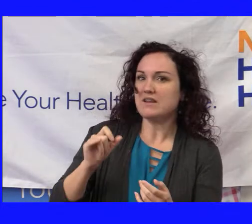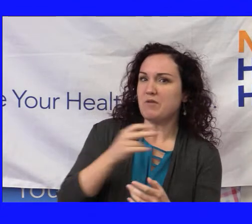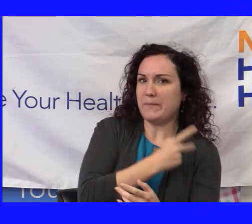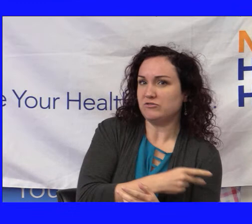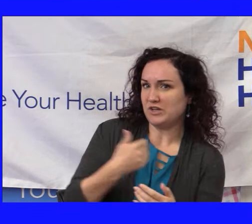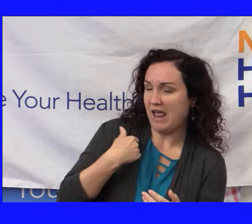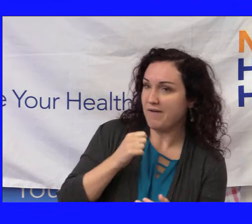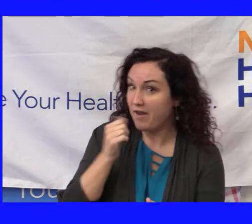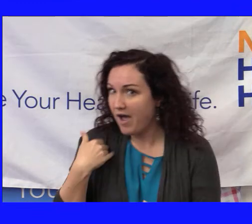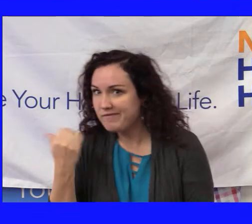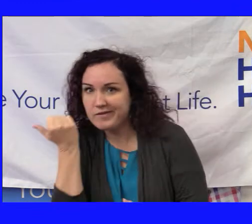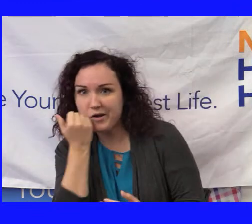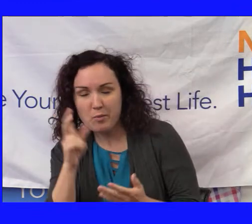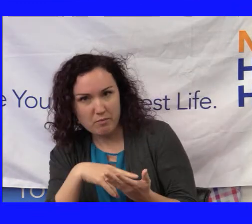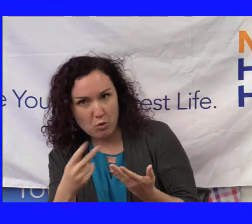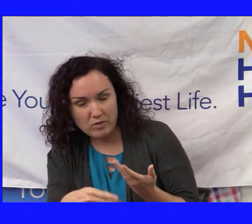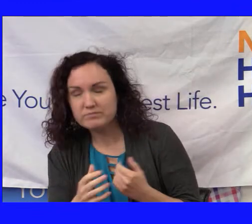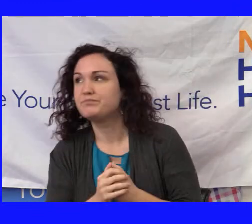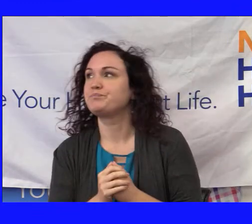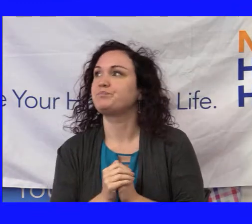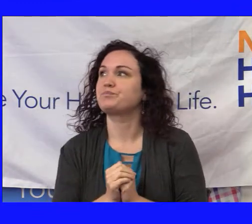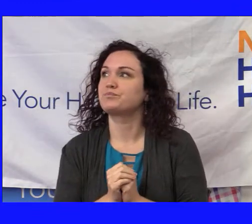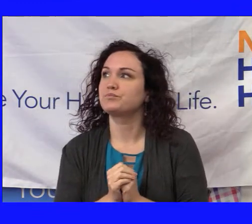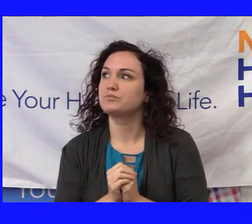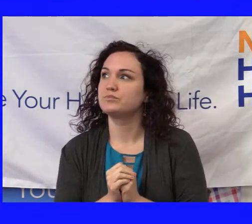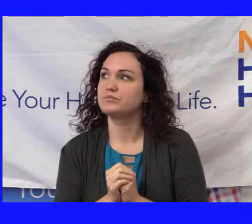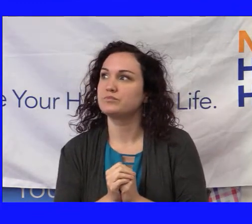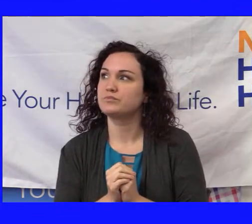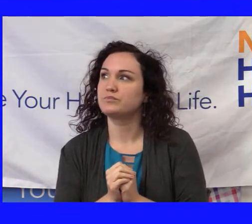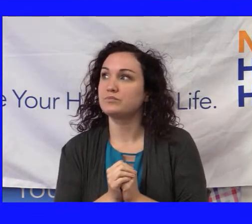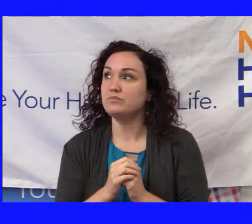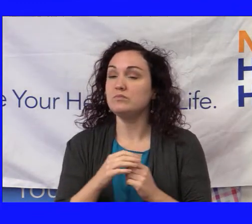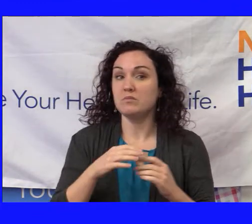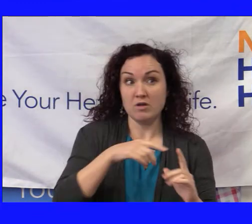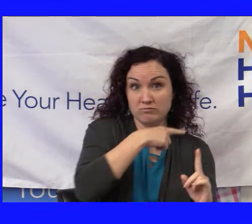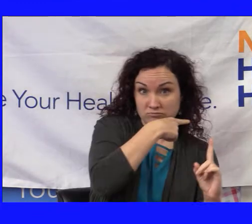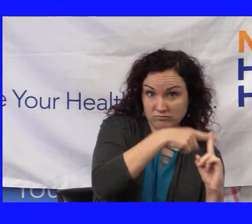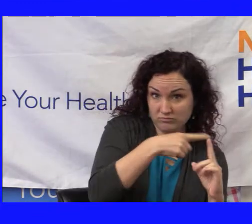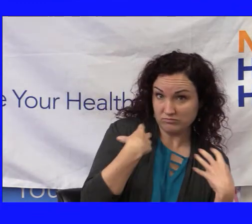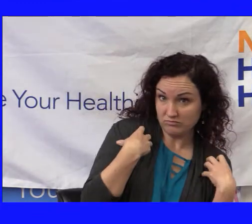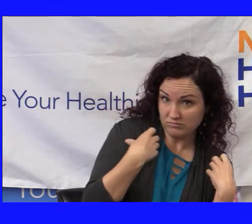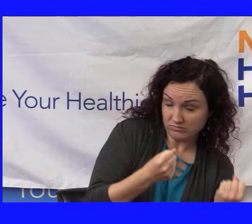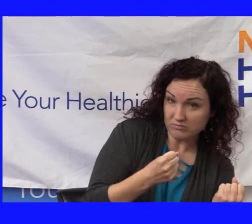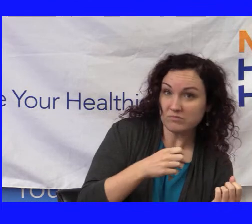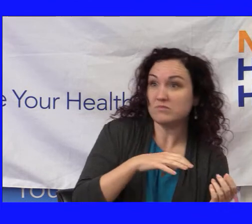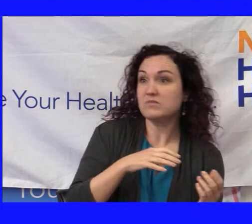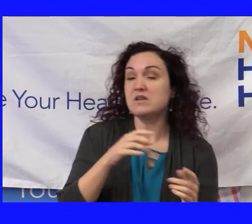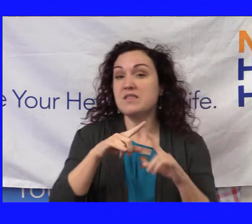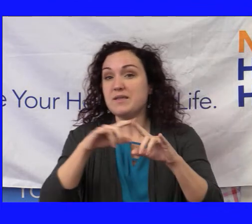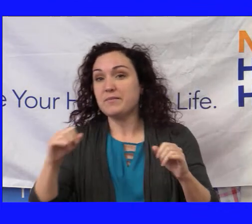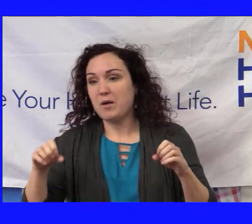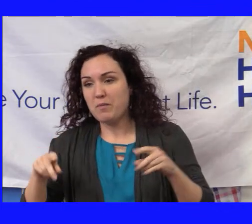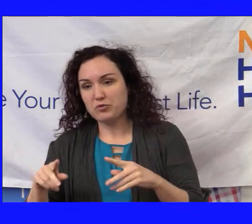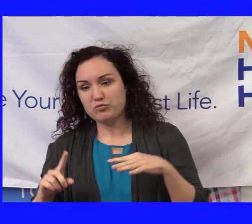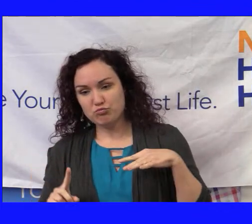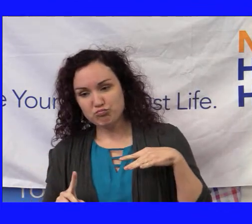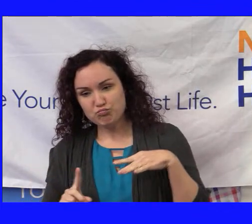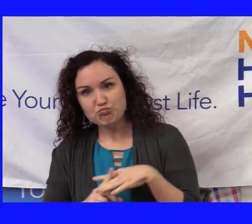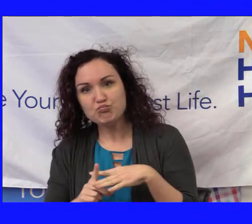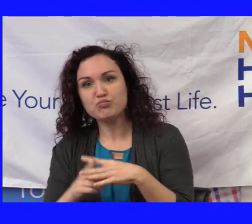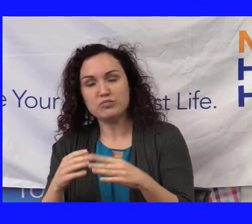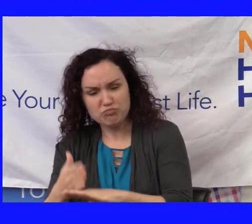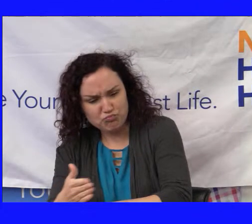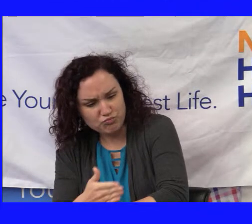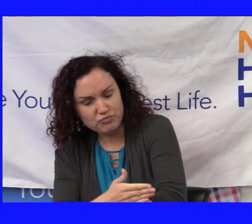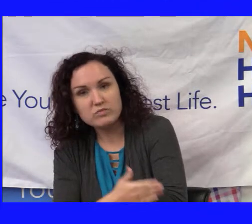you summarize our program, both the strengths of it as well as the opportunities for improvement. We have